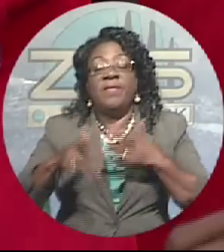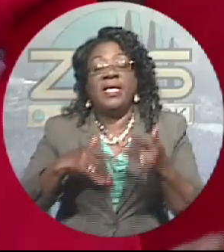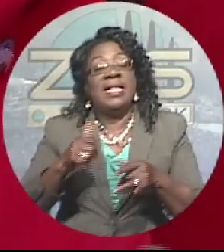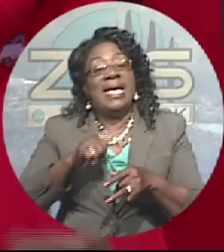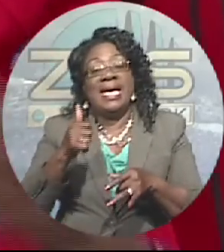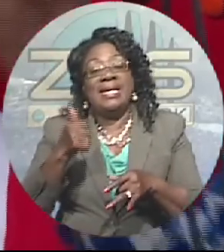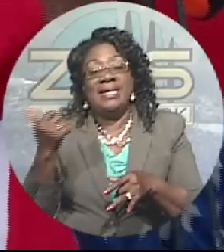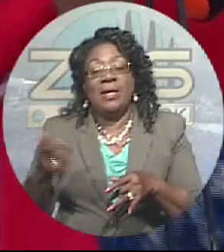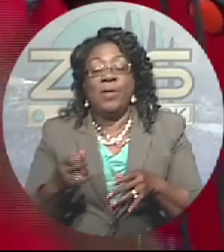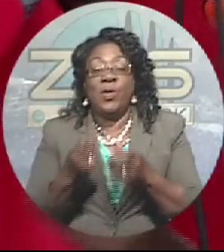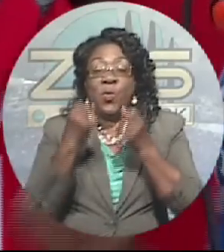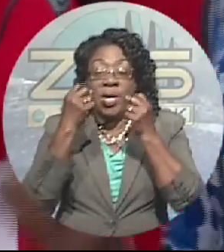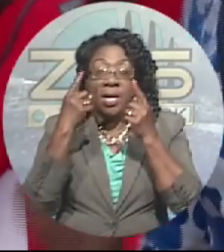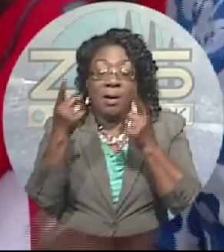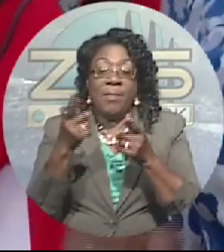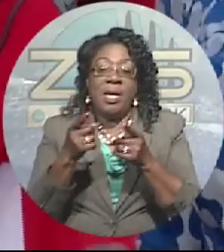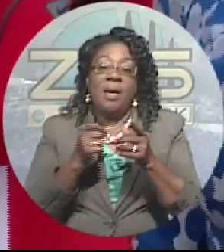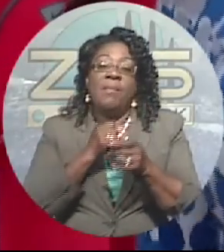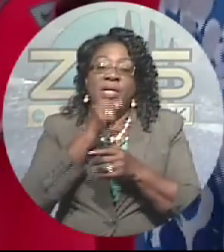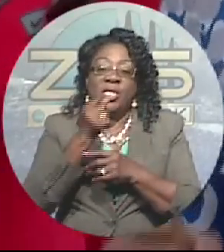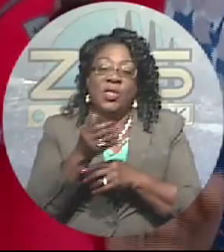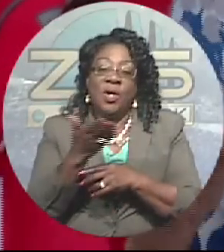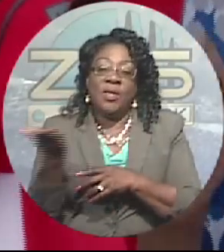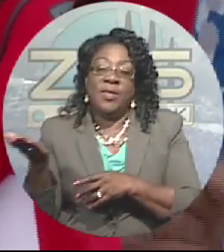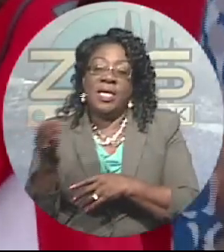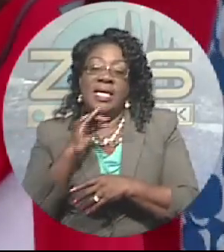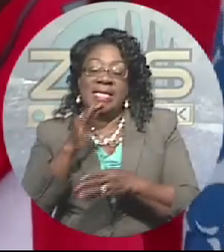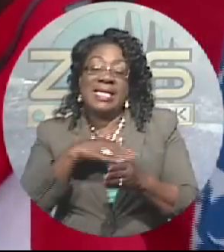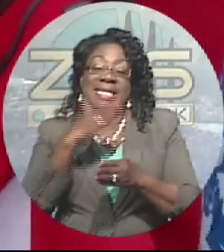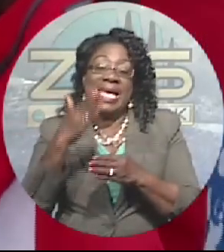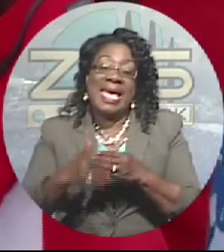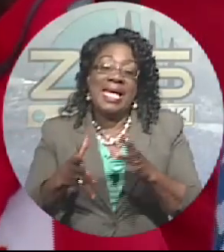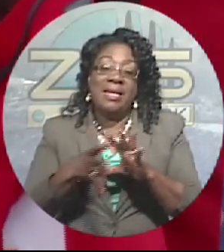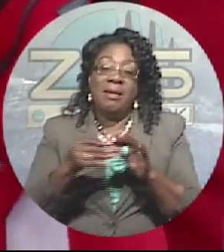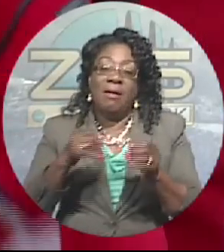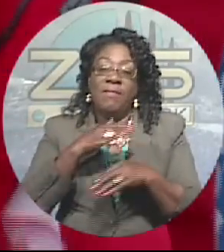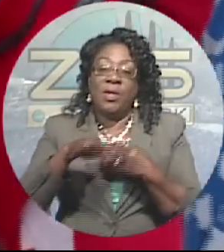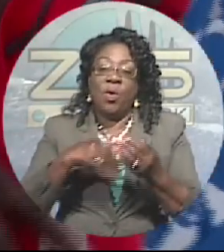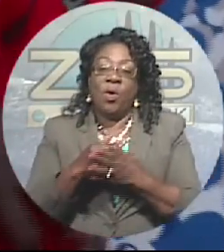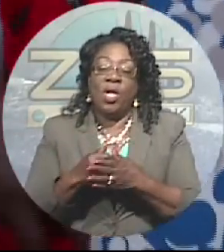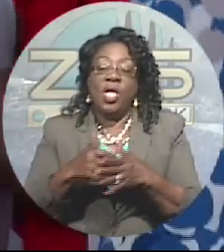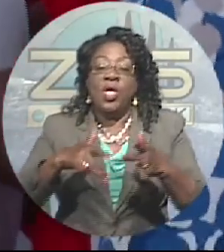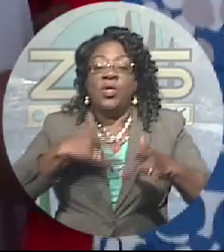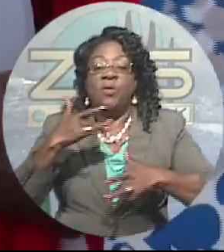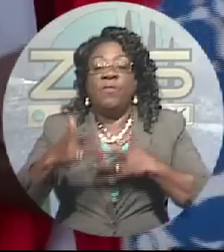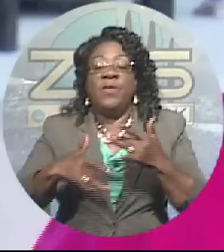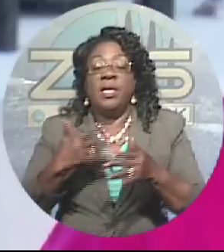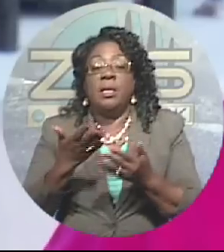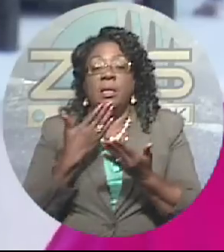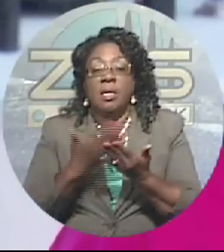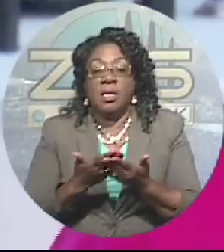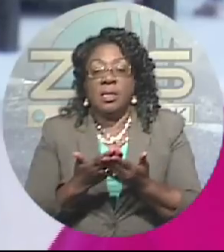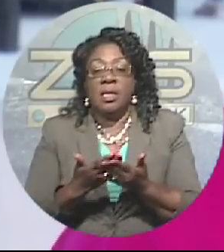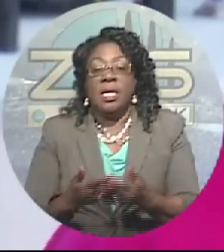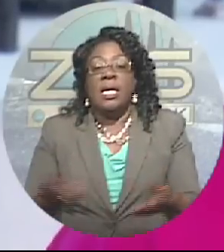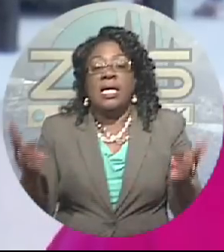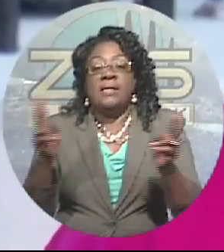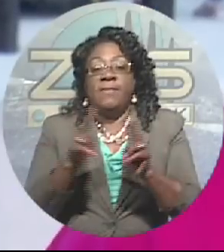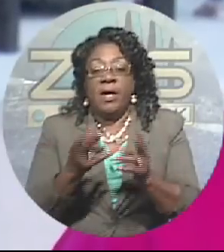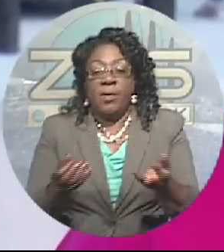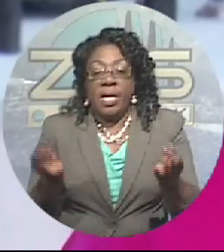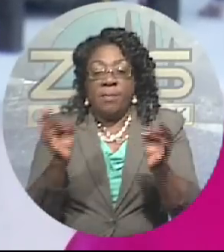up. But the sure thing also is that at the end of it all, you feel good. It's very